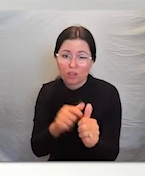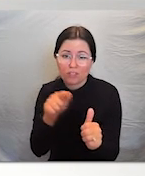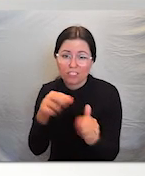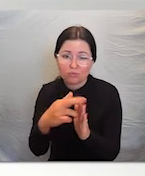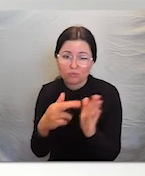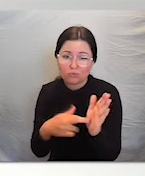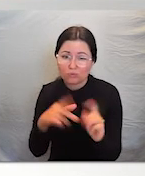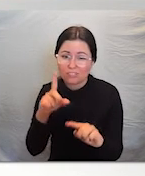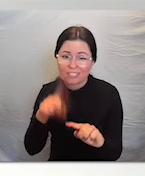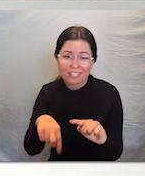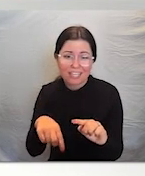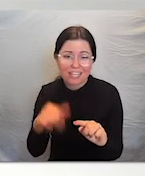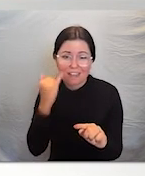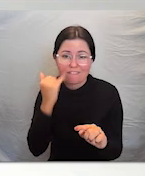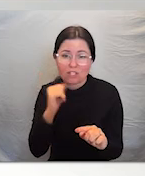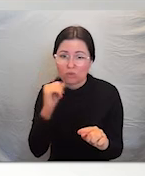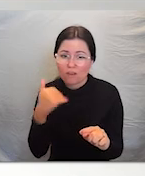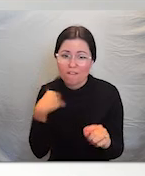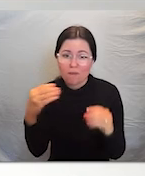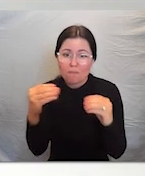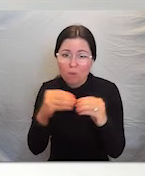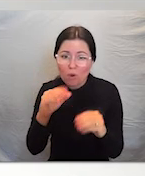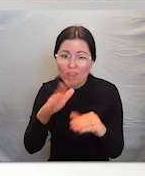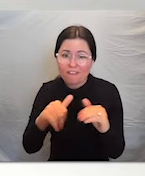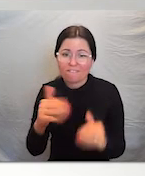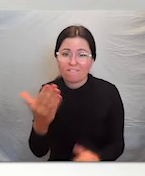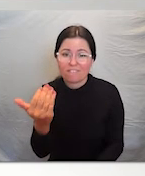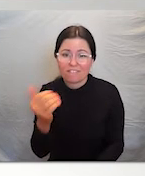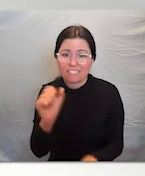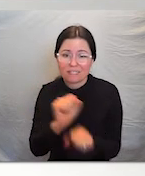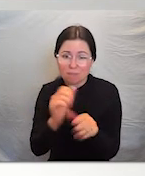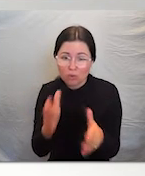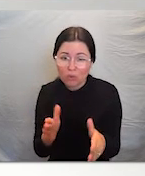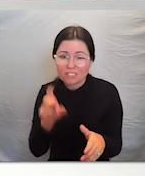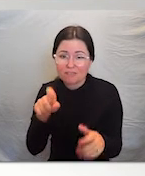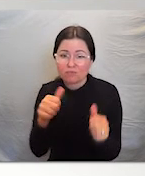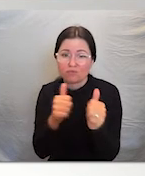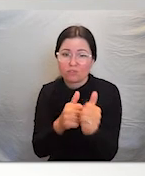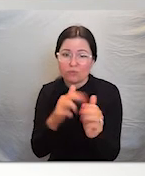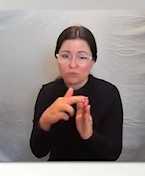don't have more than 15 employees.